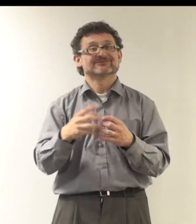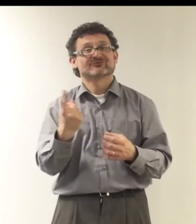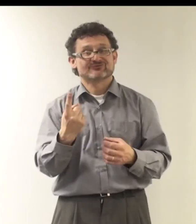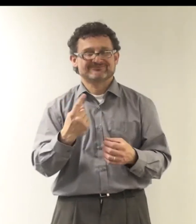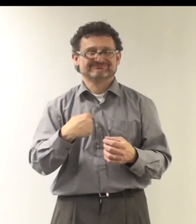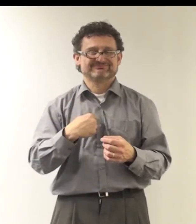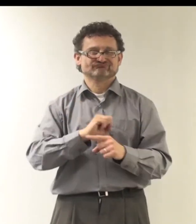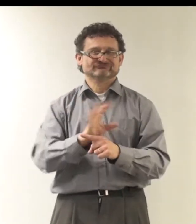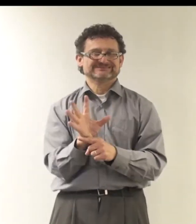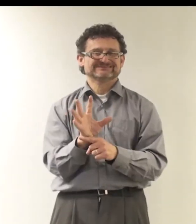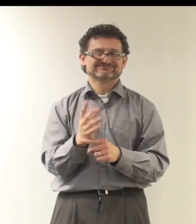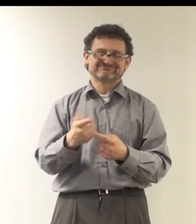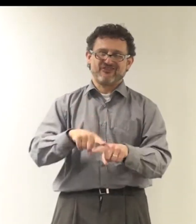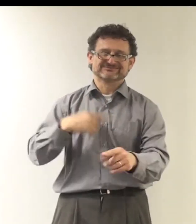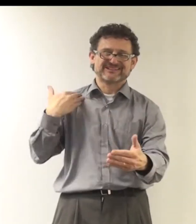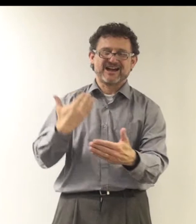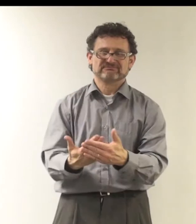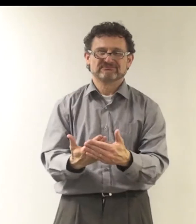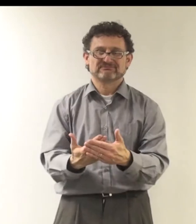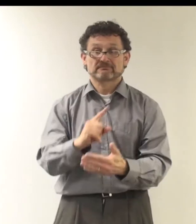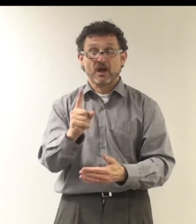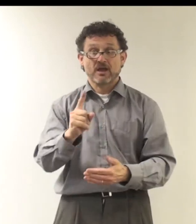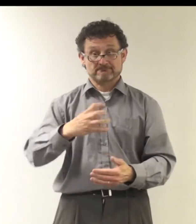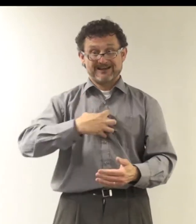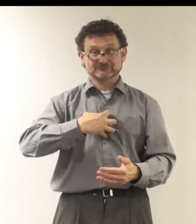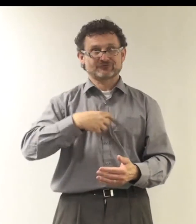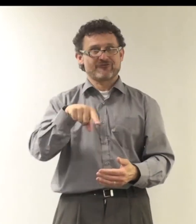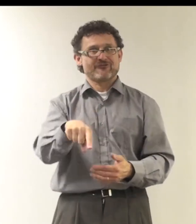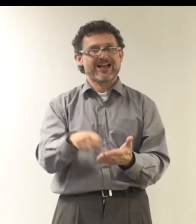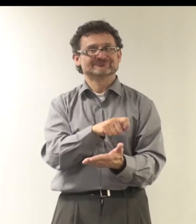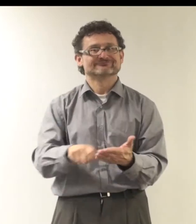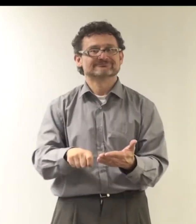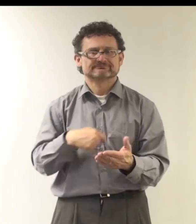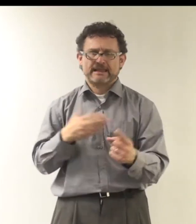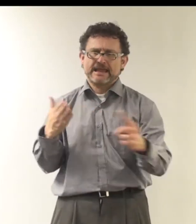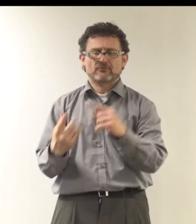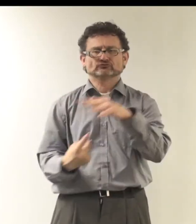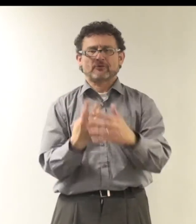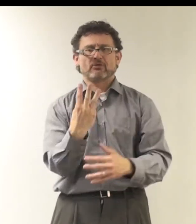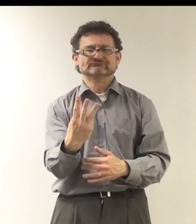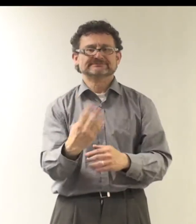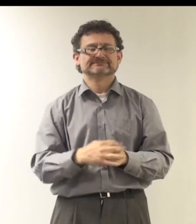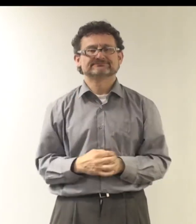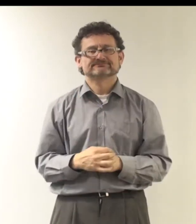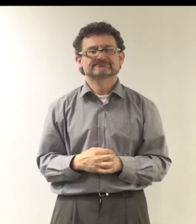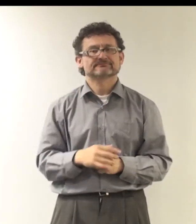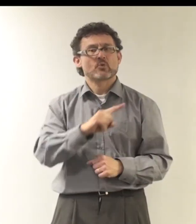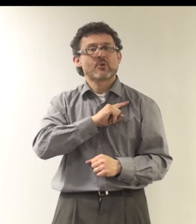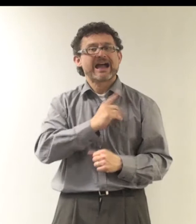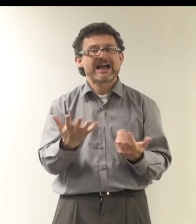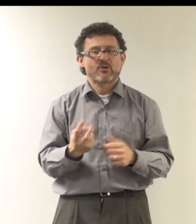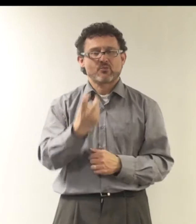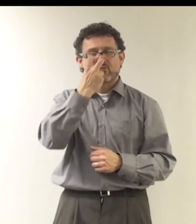also blessed in London with a Green MEP, Jean Lambert, who works passionately in Europe on green issues. And we do share our work,